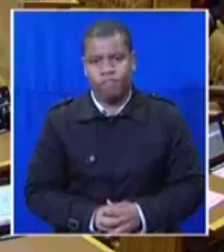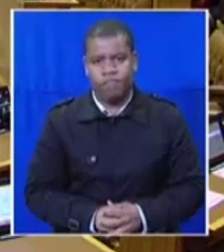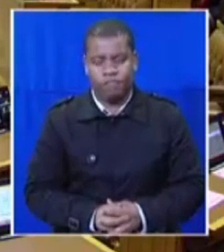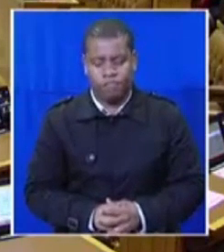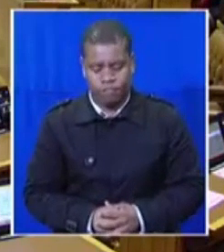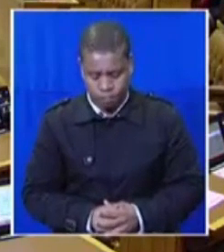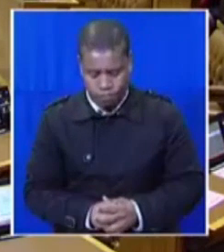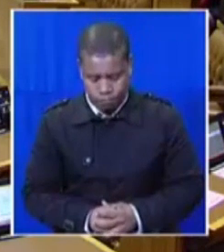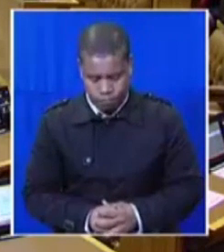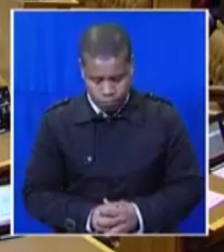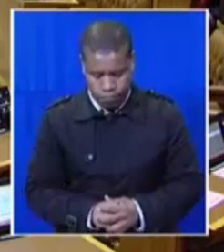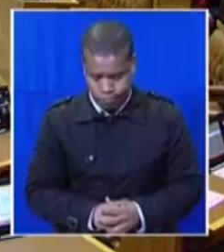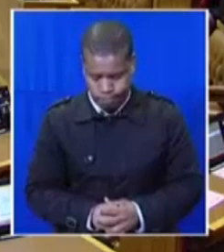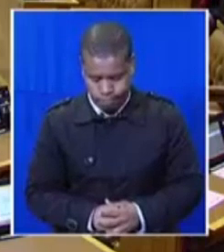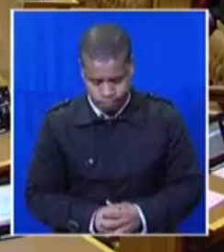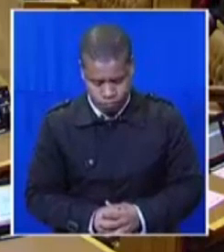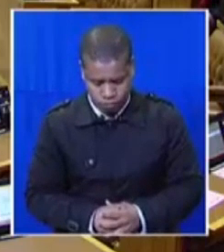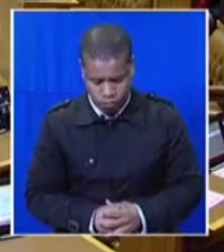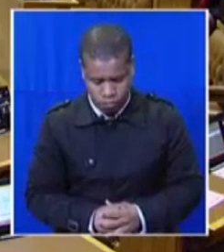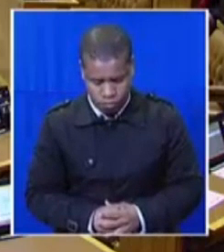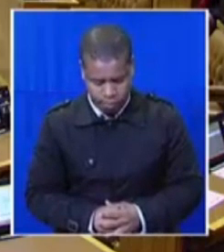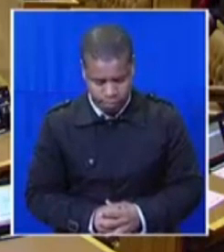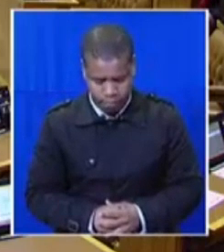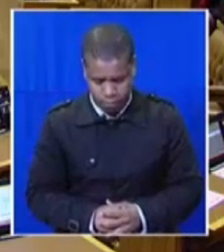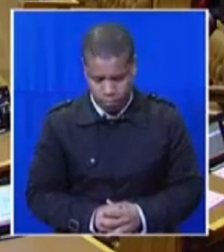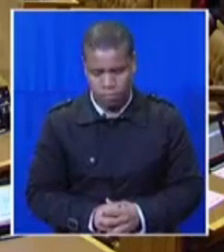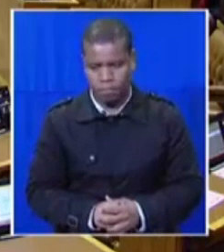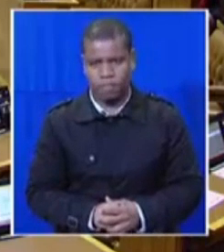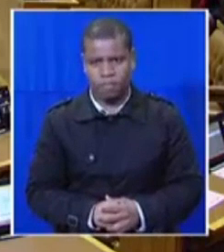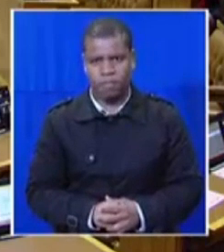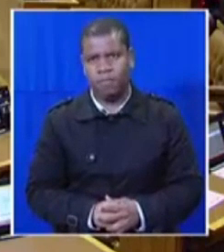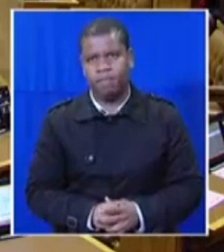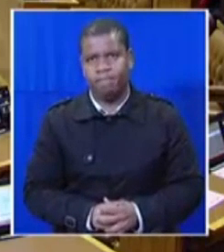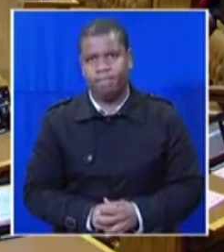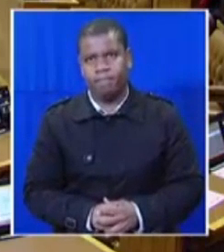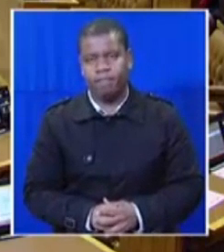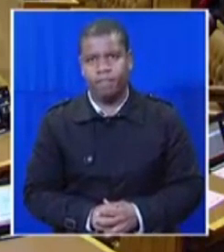And then how do we continue this one?